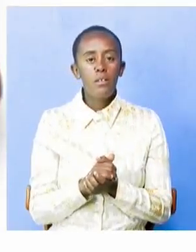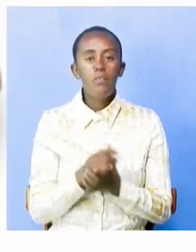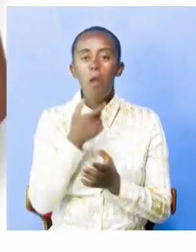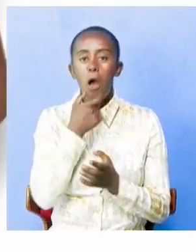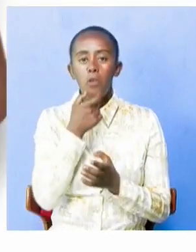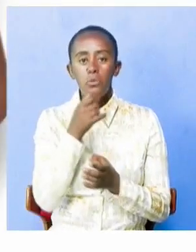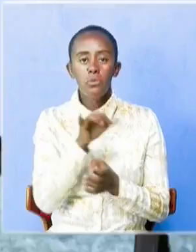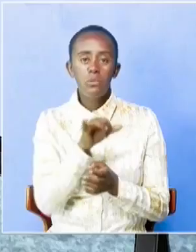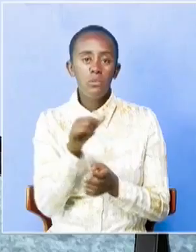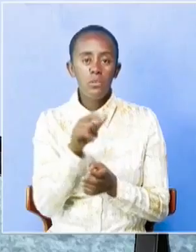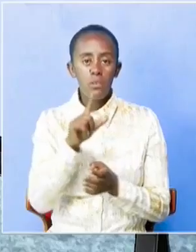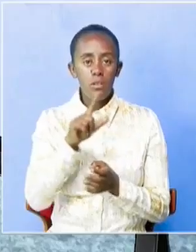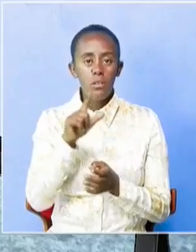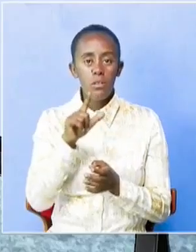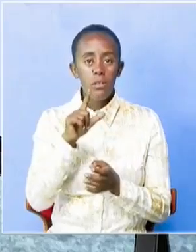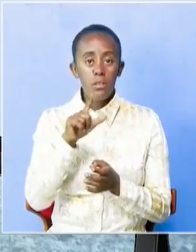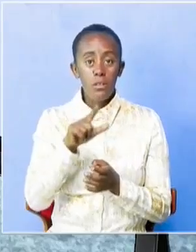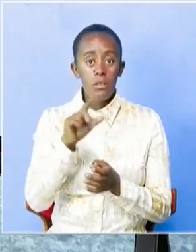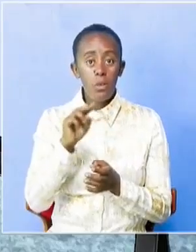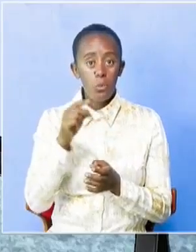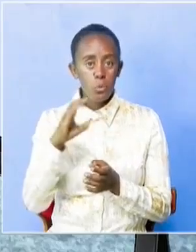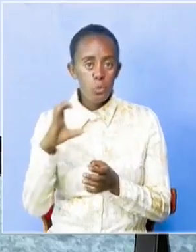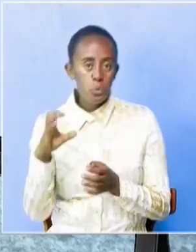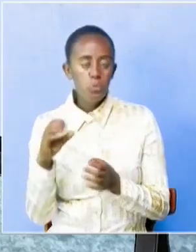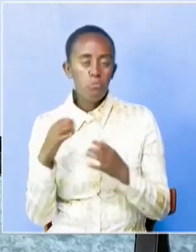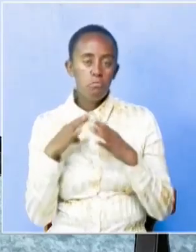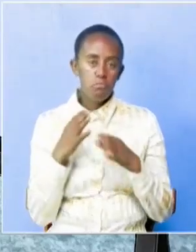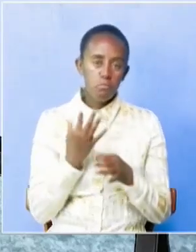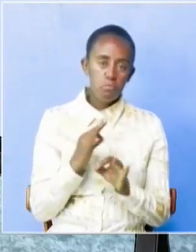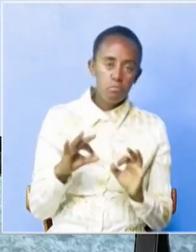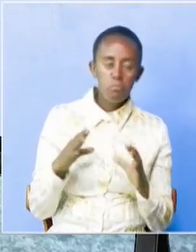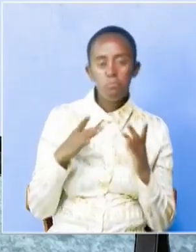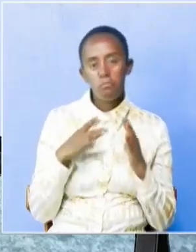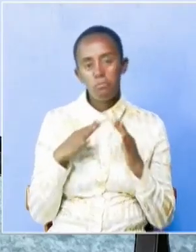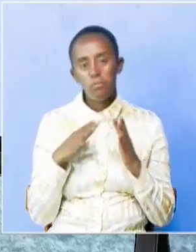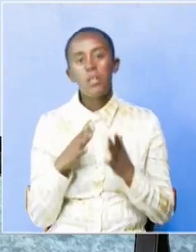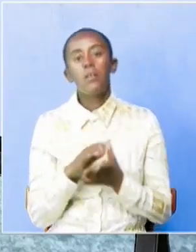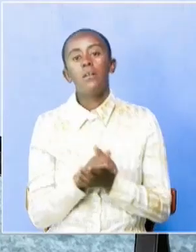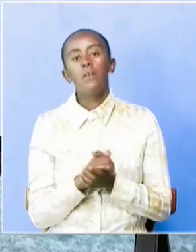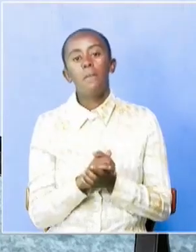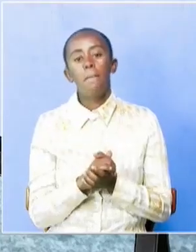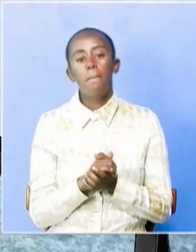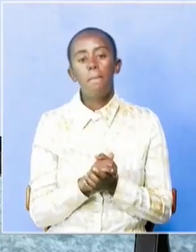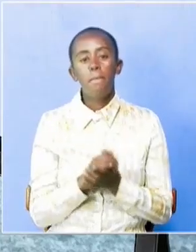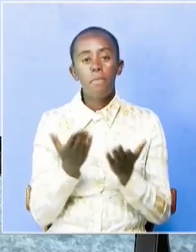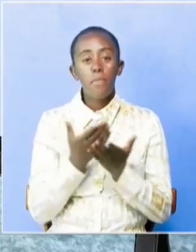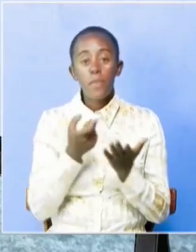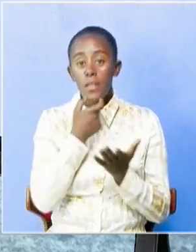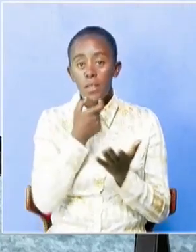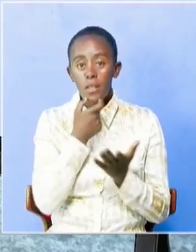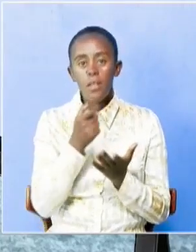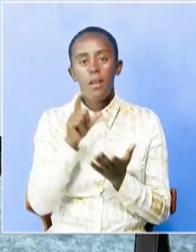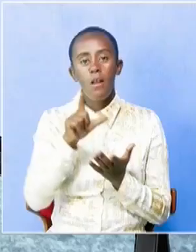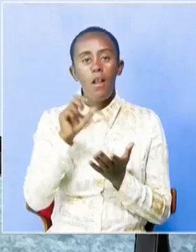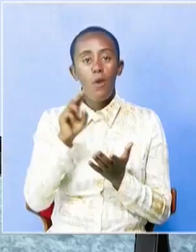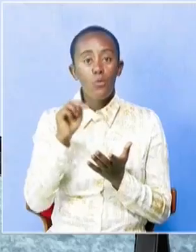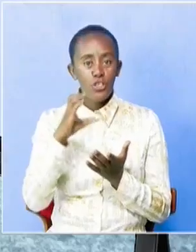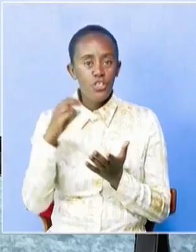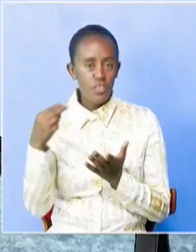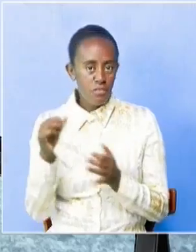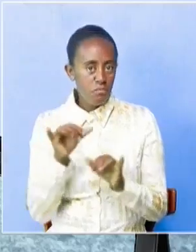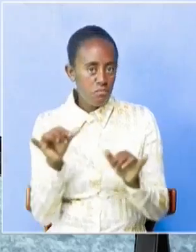The place where teachers sit and relax after their class is a place called a lounge. So